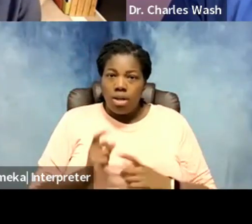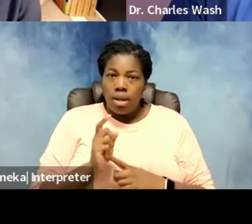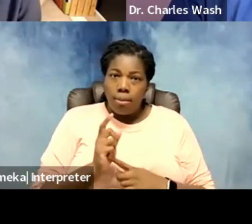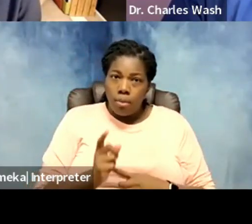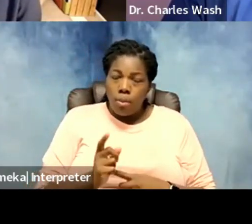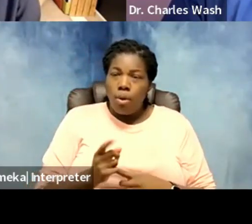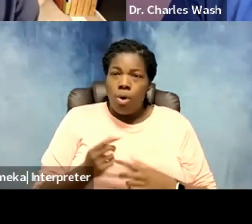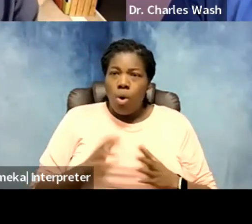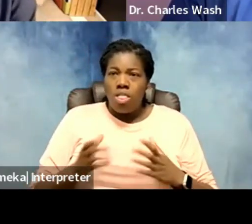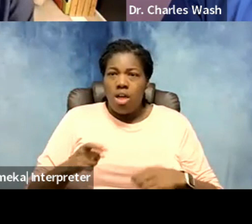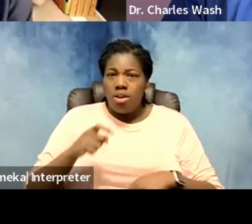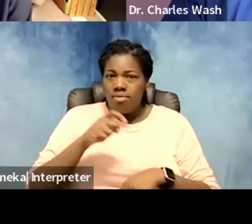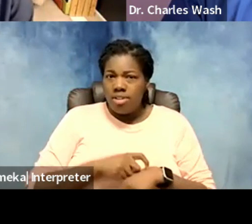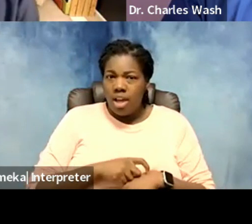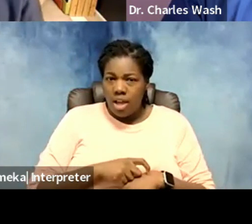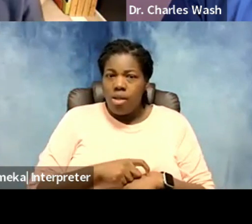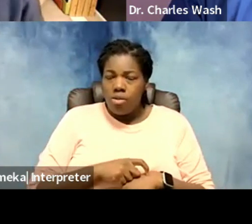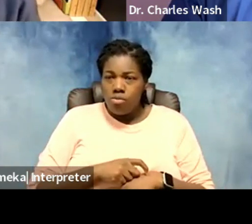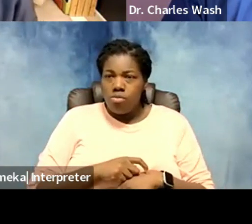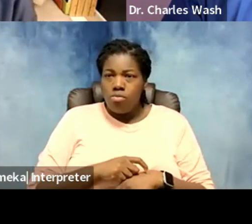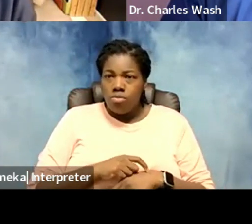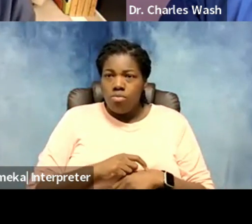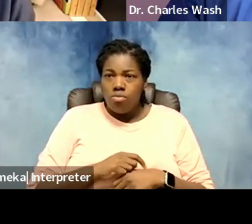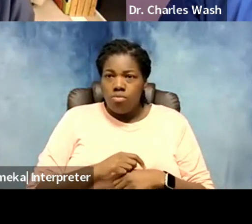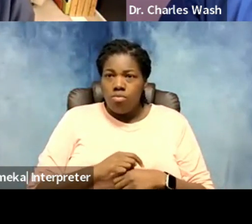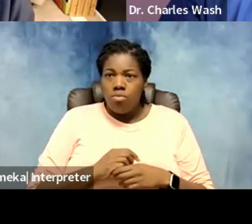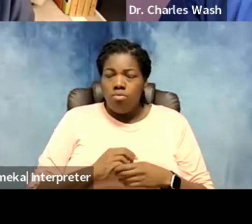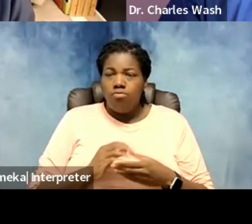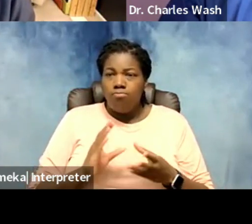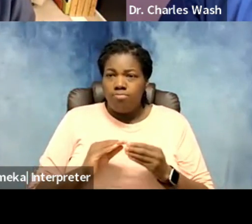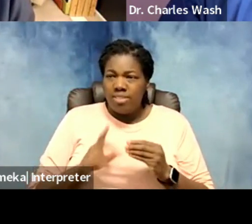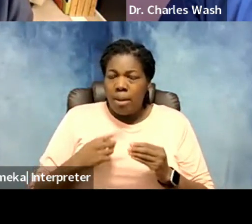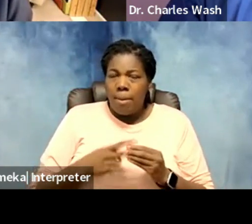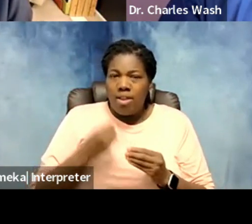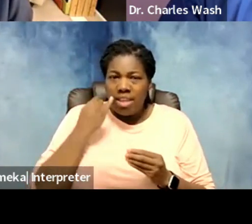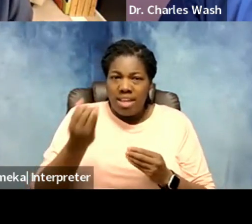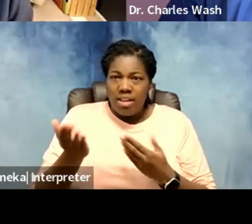you know, we've spent a lot of time talking about this idea of